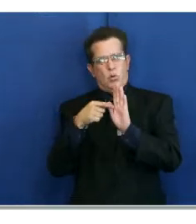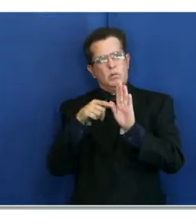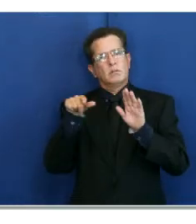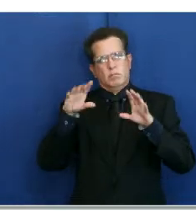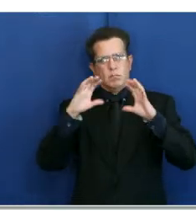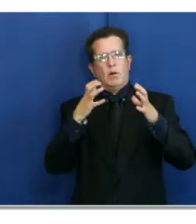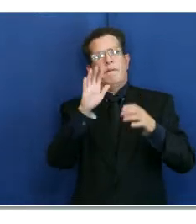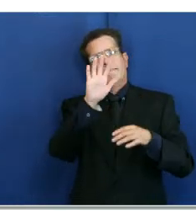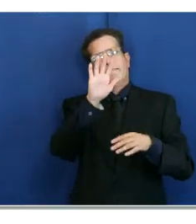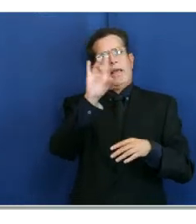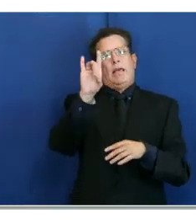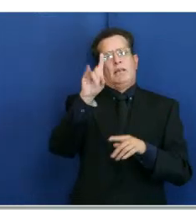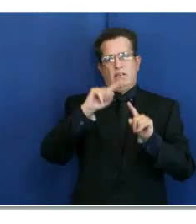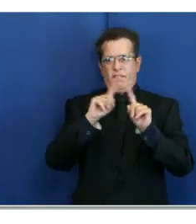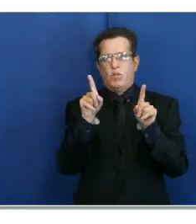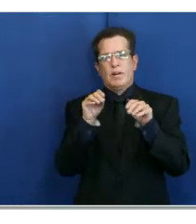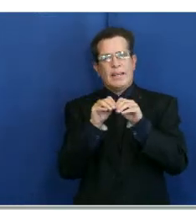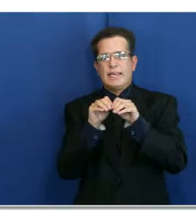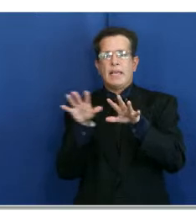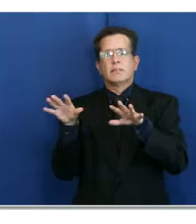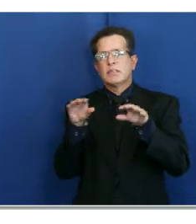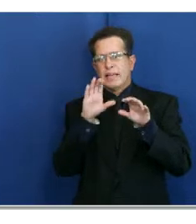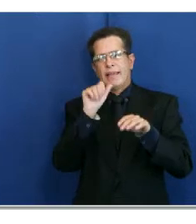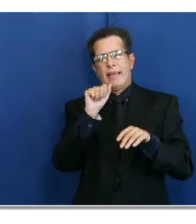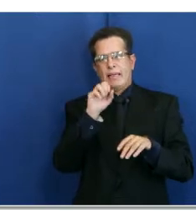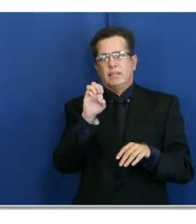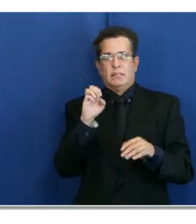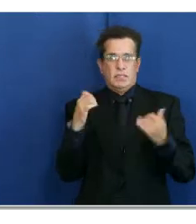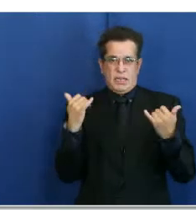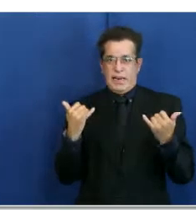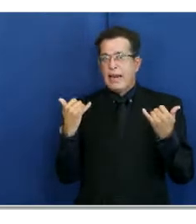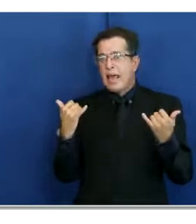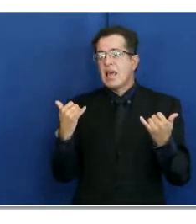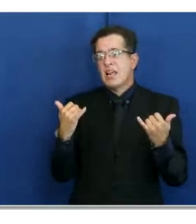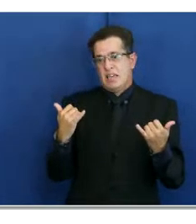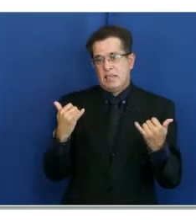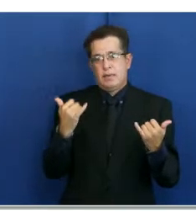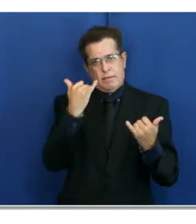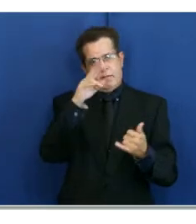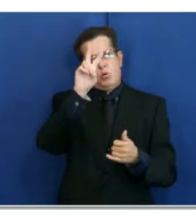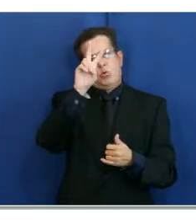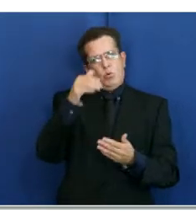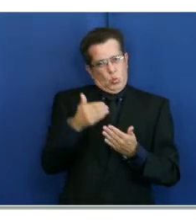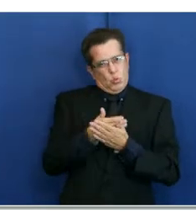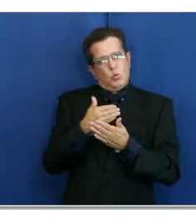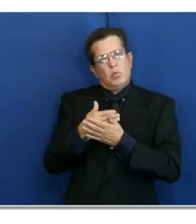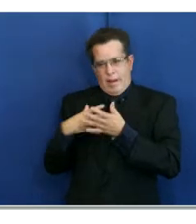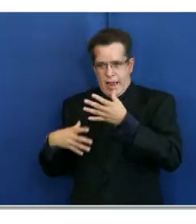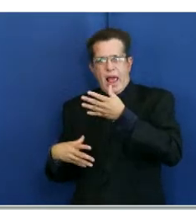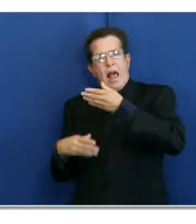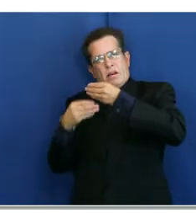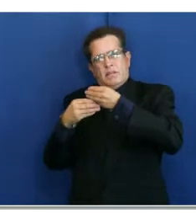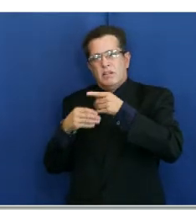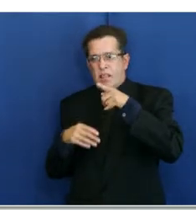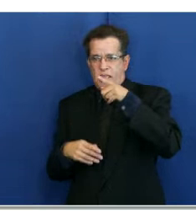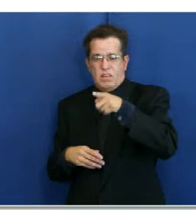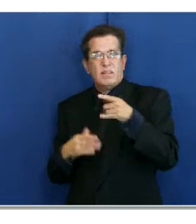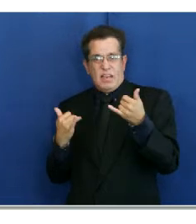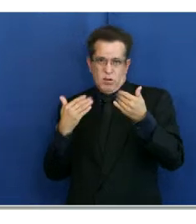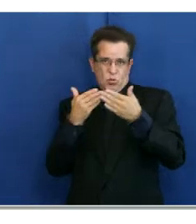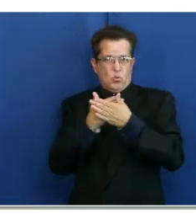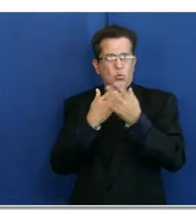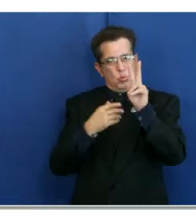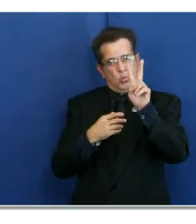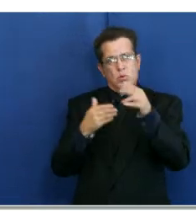58 cases. Today, in the next slide, 2 new community outbreaks were added and